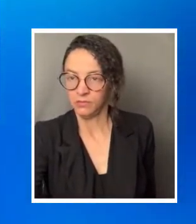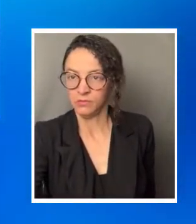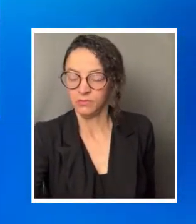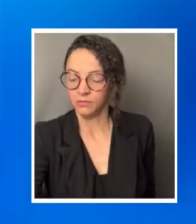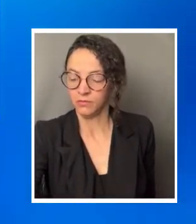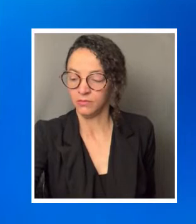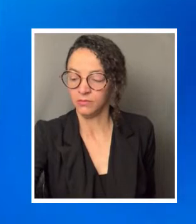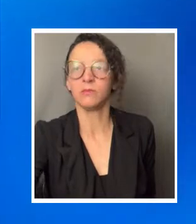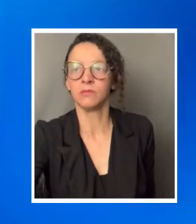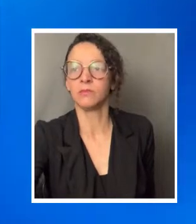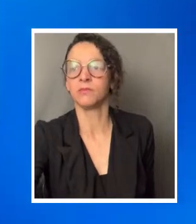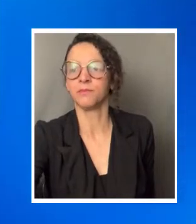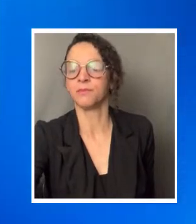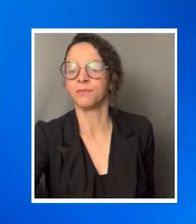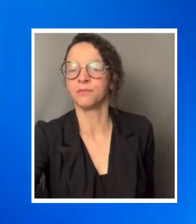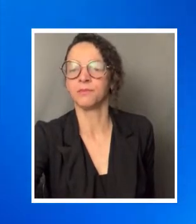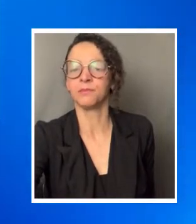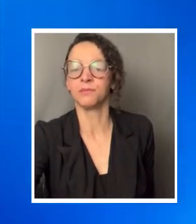Yeah.